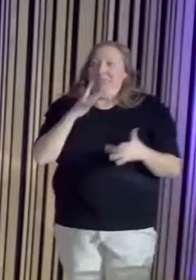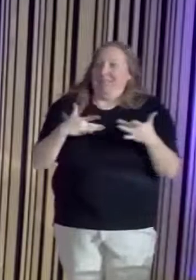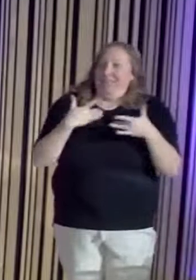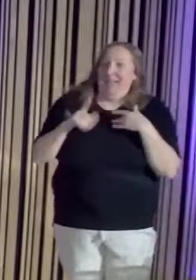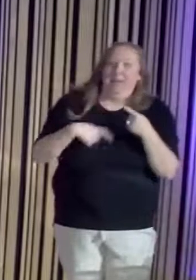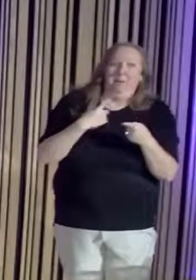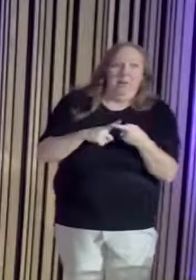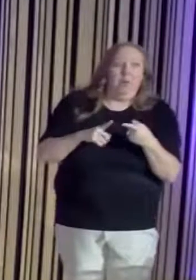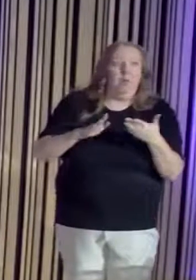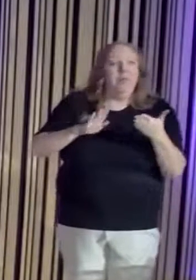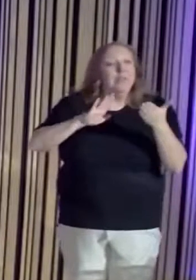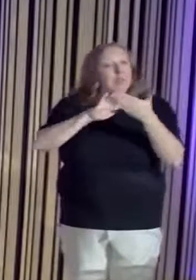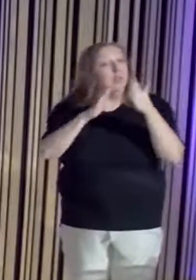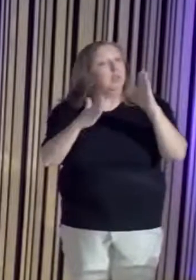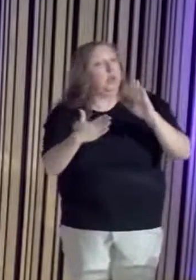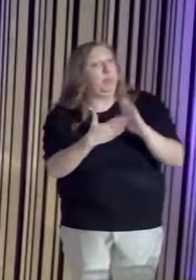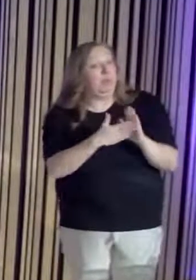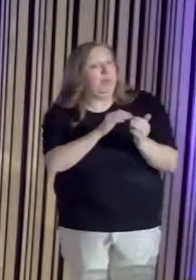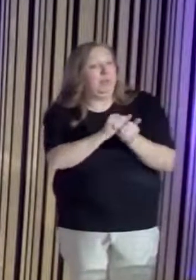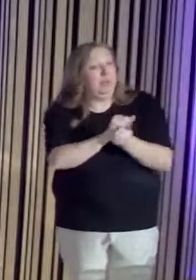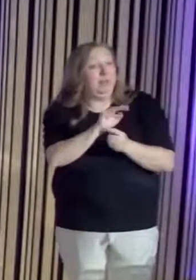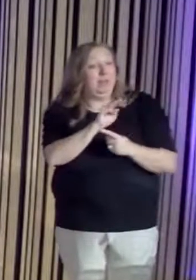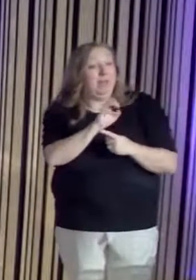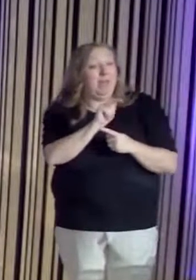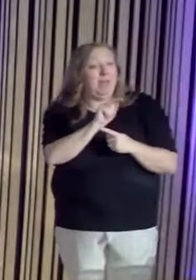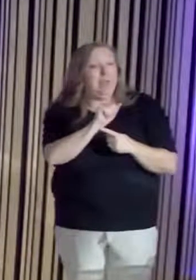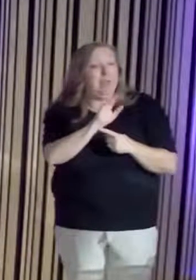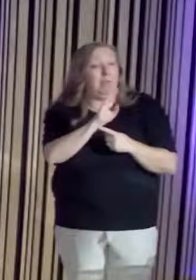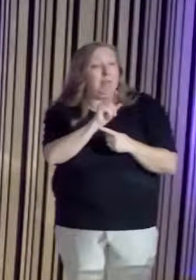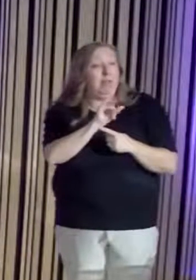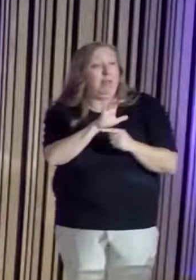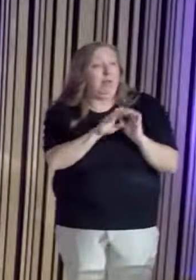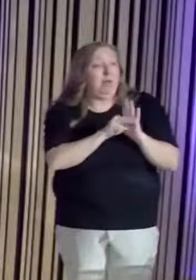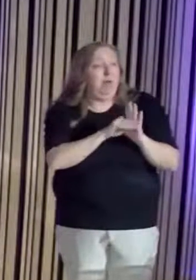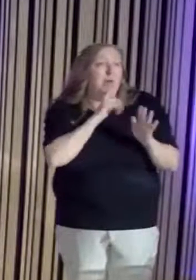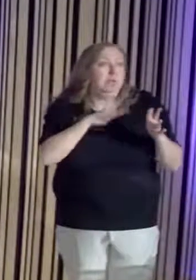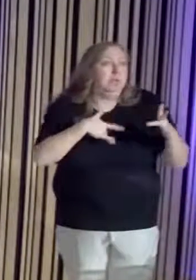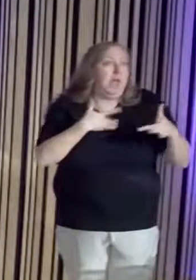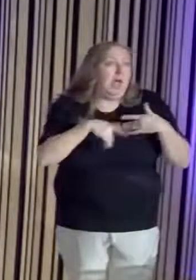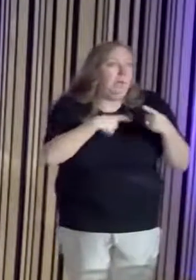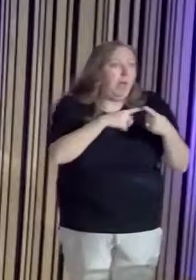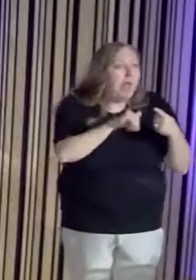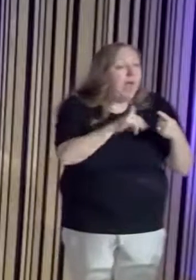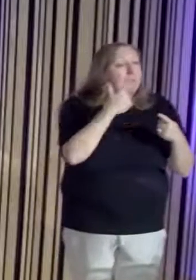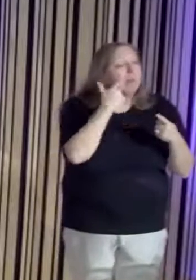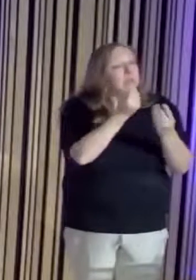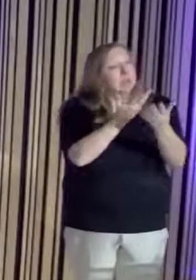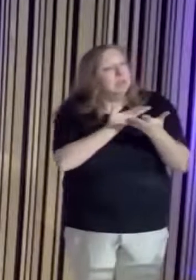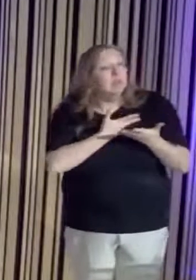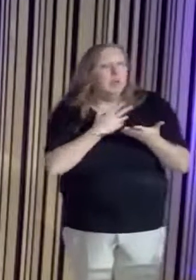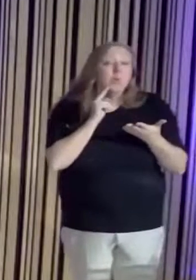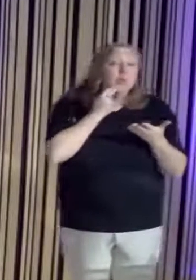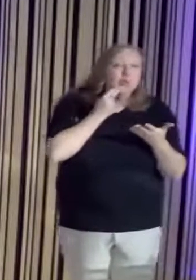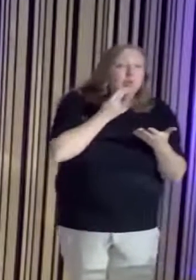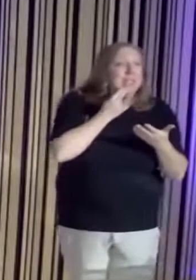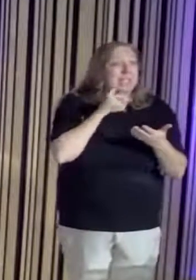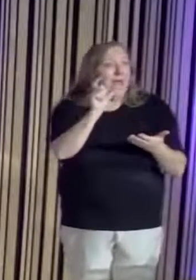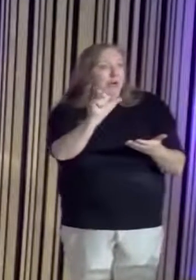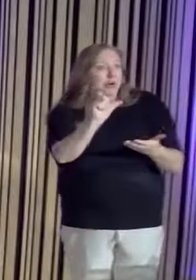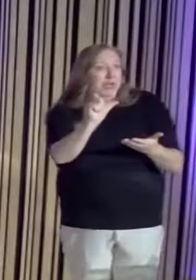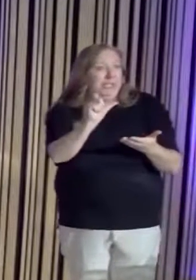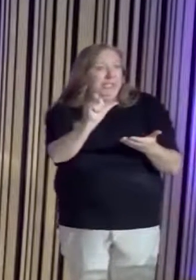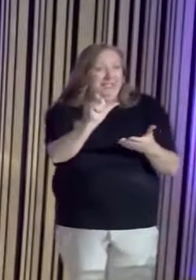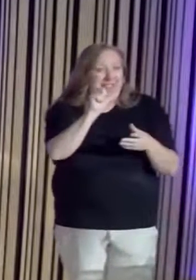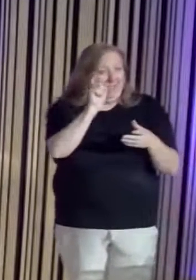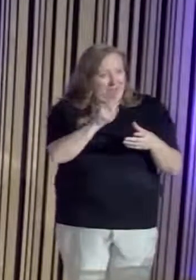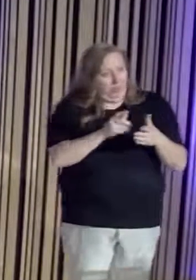community metabolic modeling. The reason is that it tells you what the nutrients and energy are that need to go through the system. And so